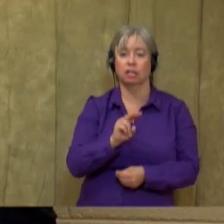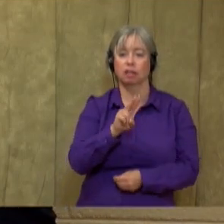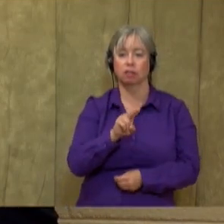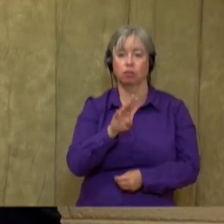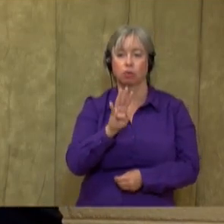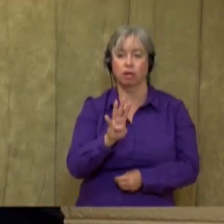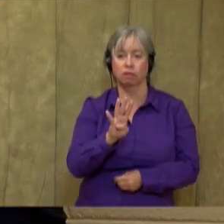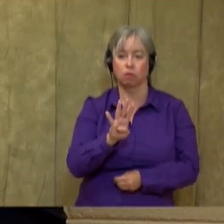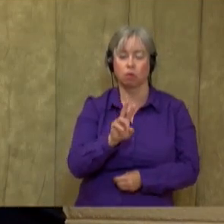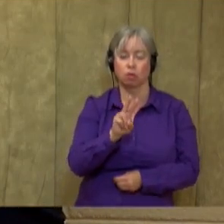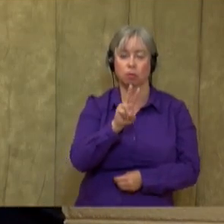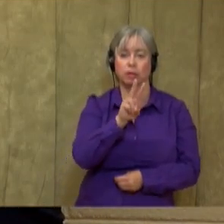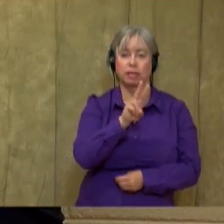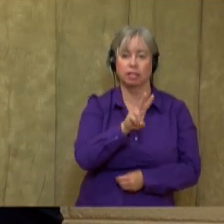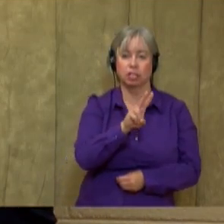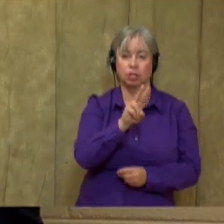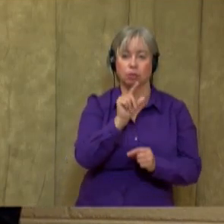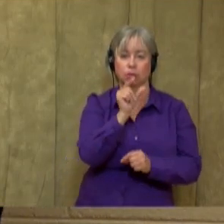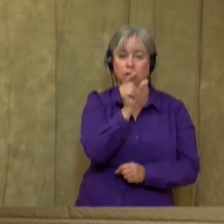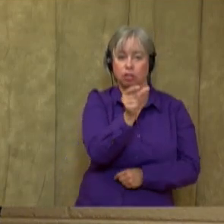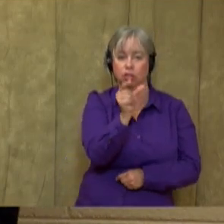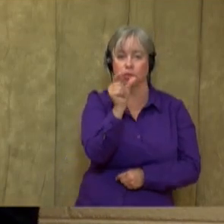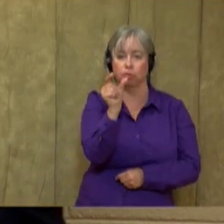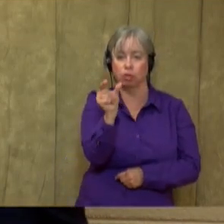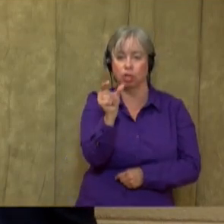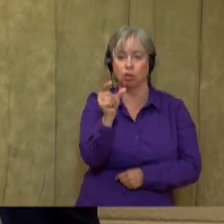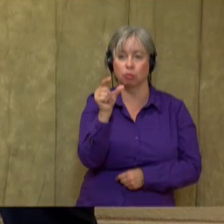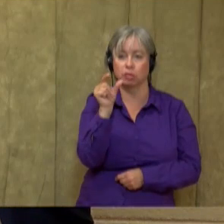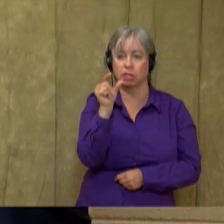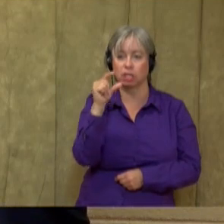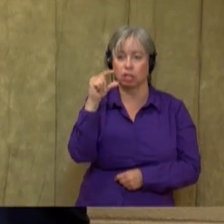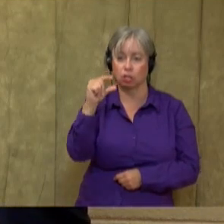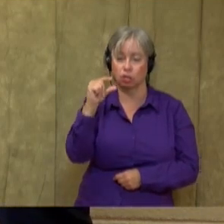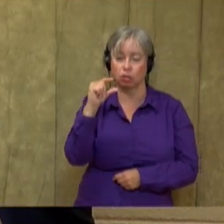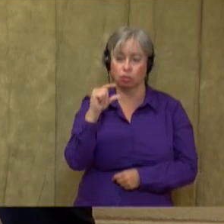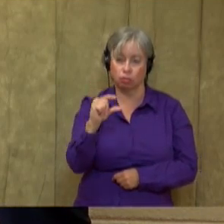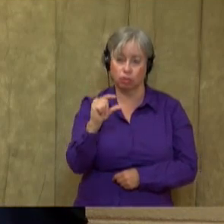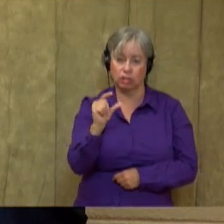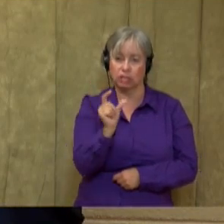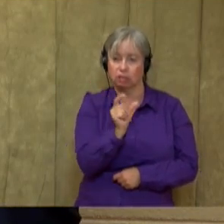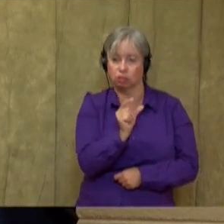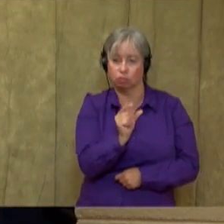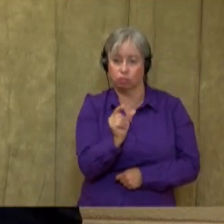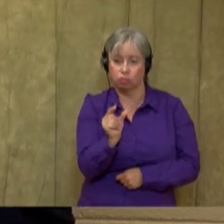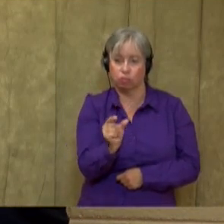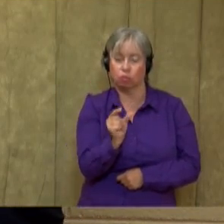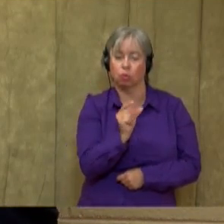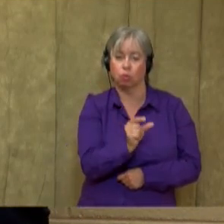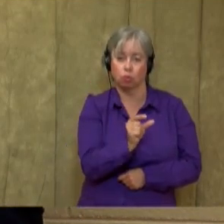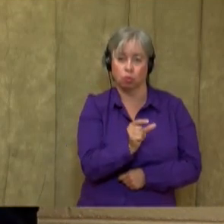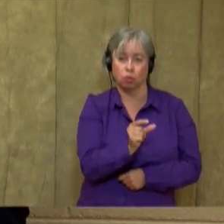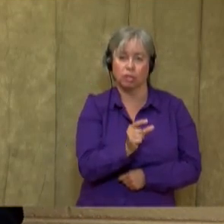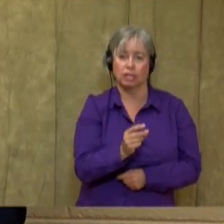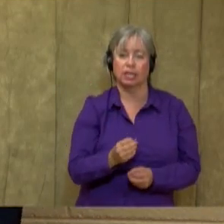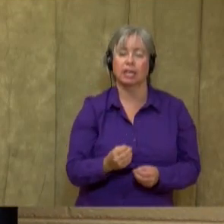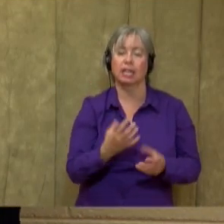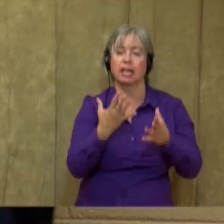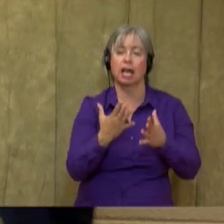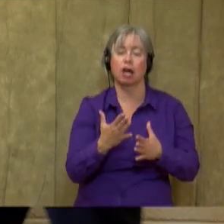2 faces painted. And so I want you to think about where all of these edge pieces are and how many